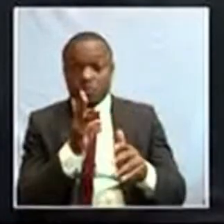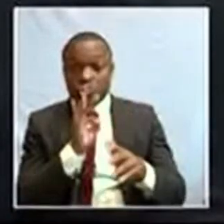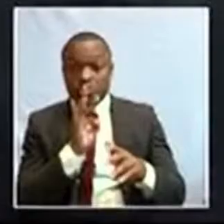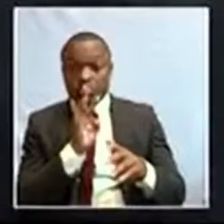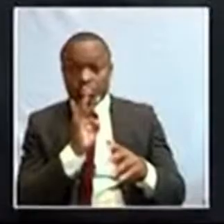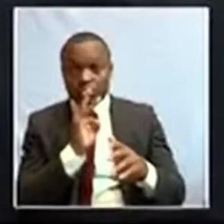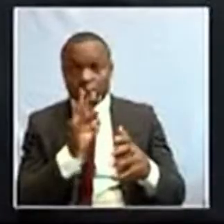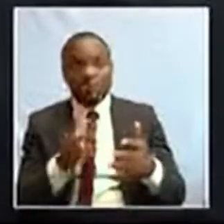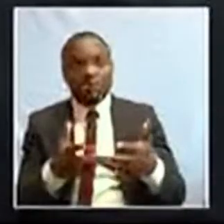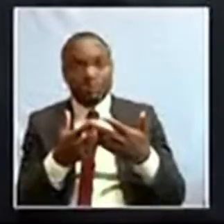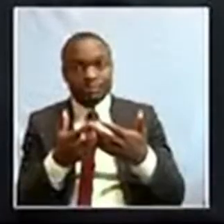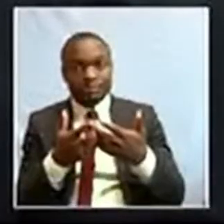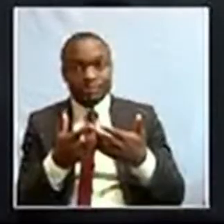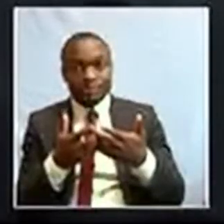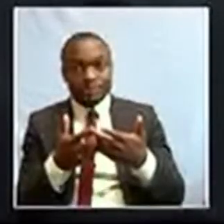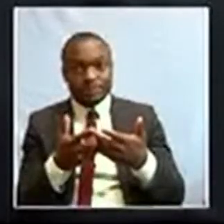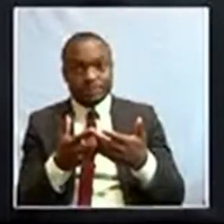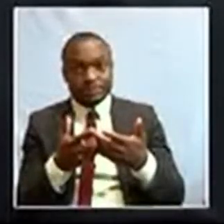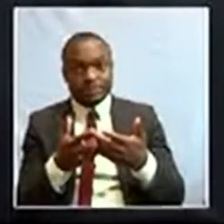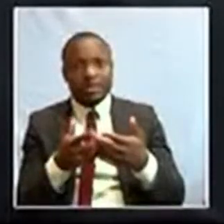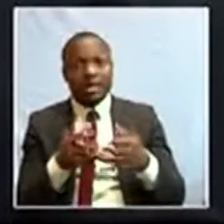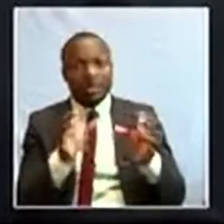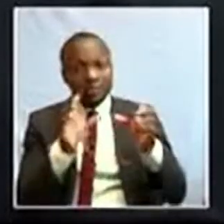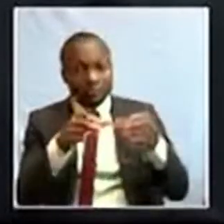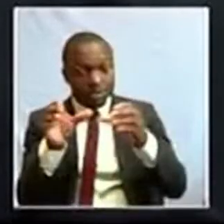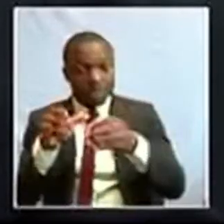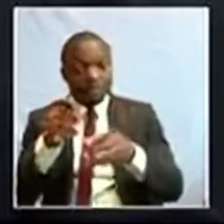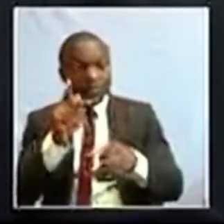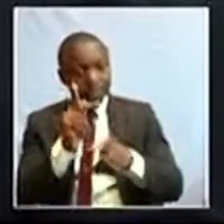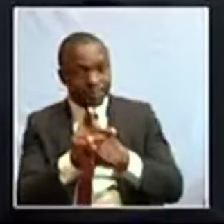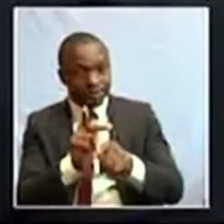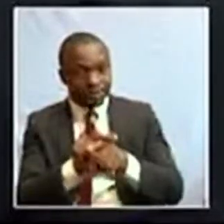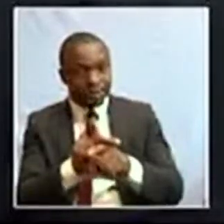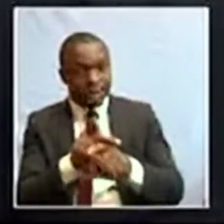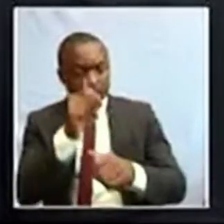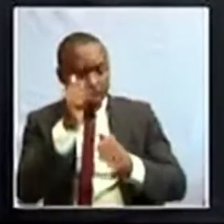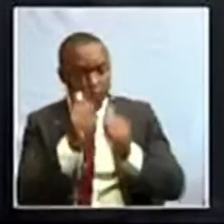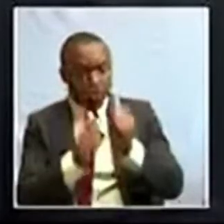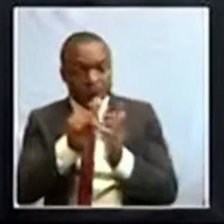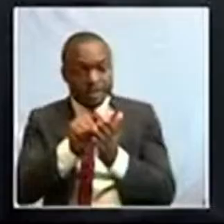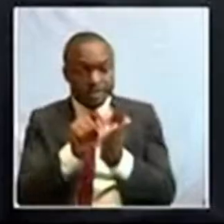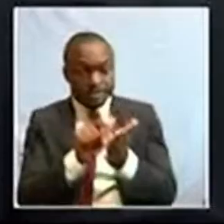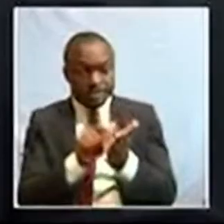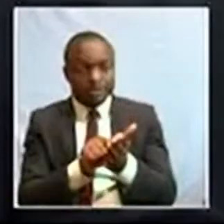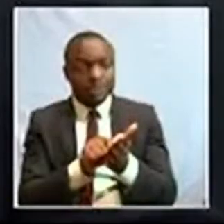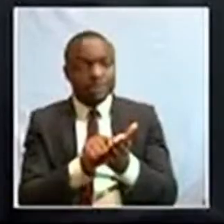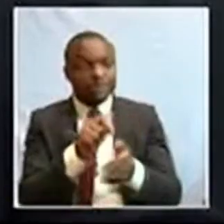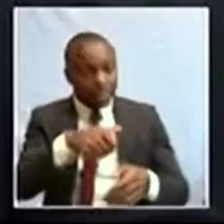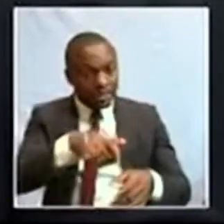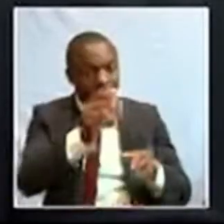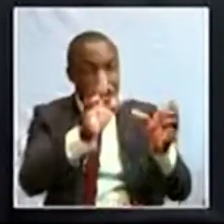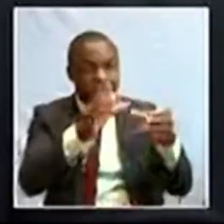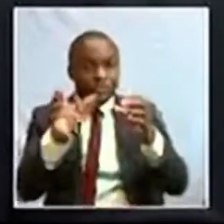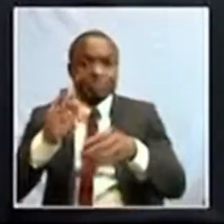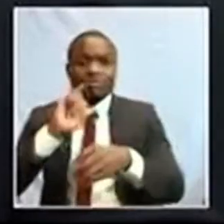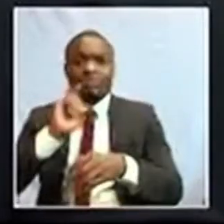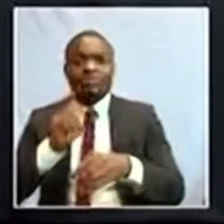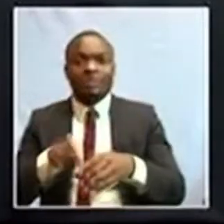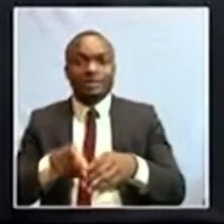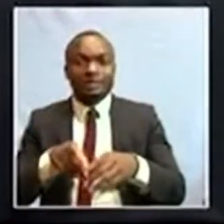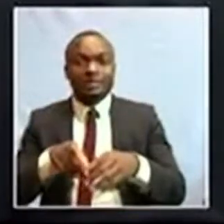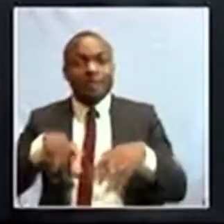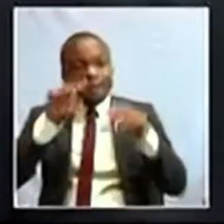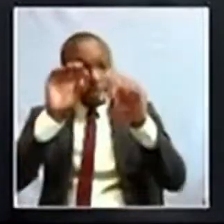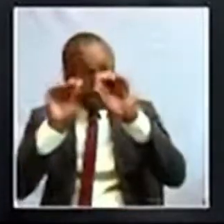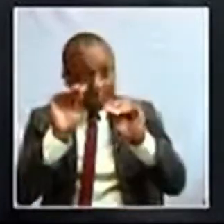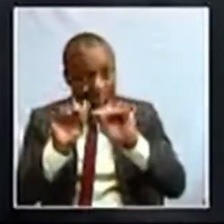Which guidelines or which law stipulates that the community themselves they are supposed to maintain? Or